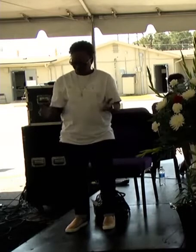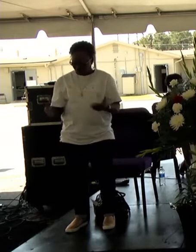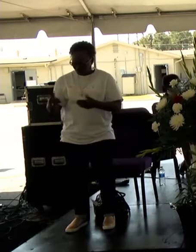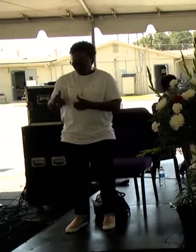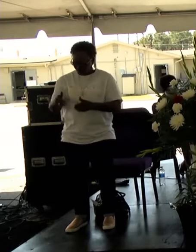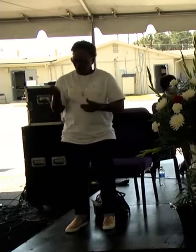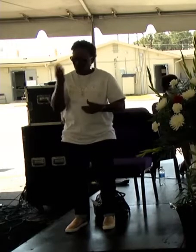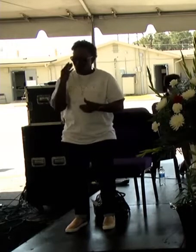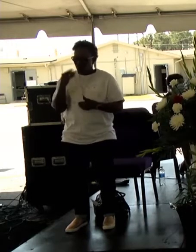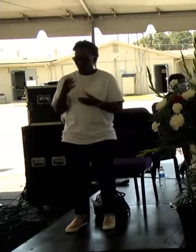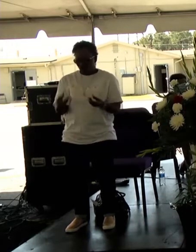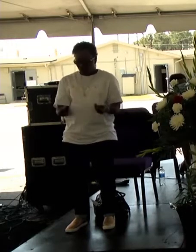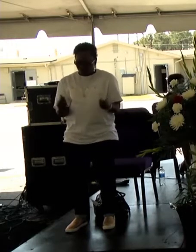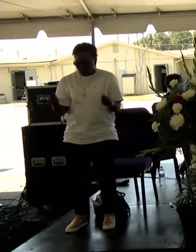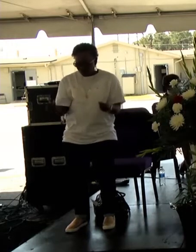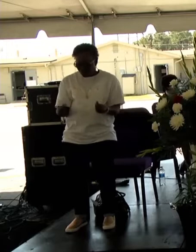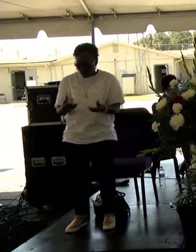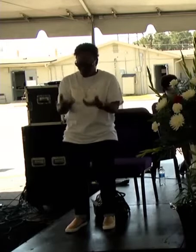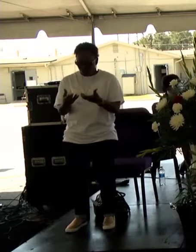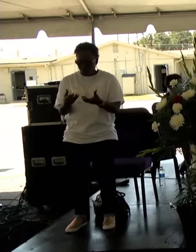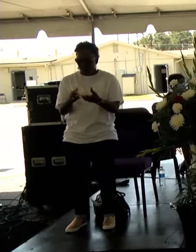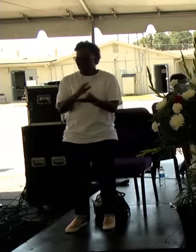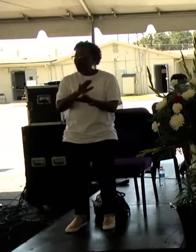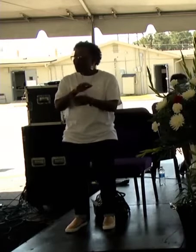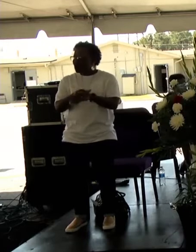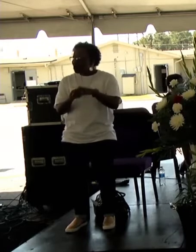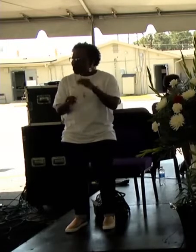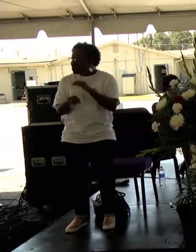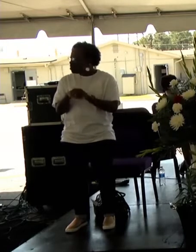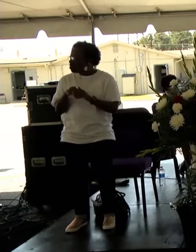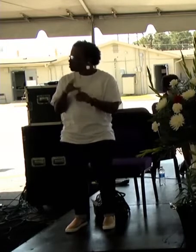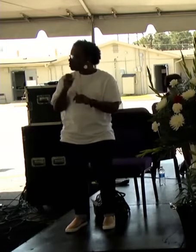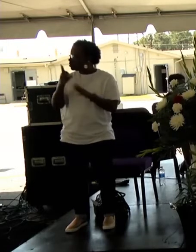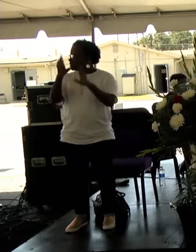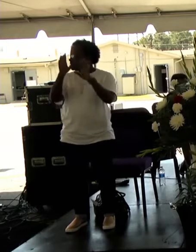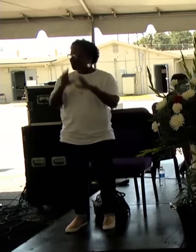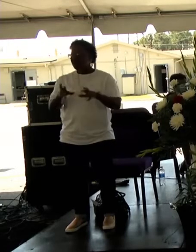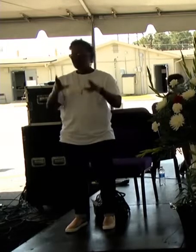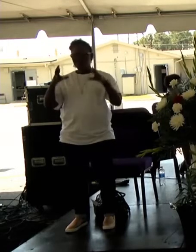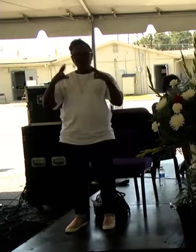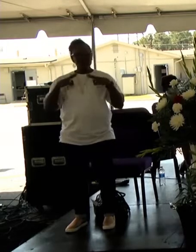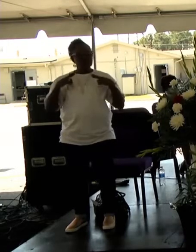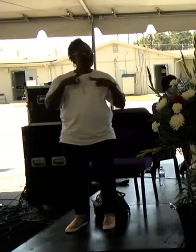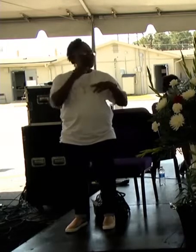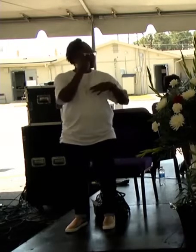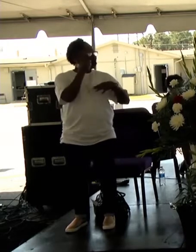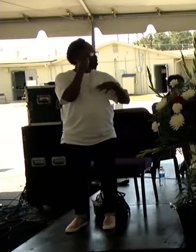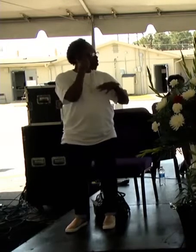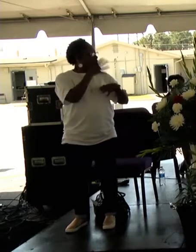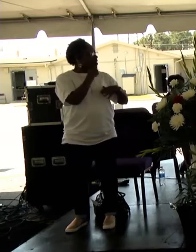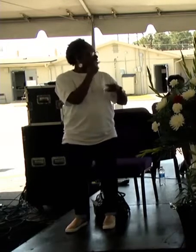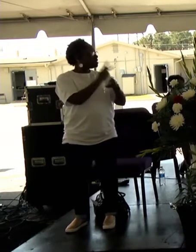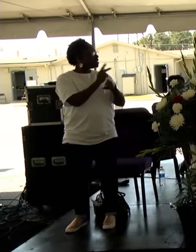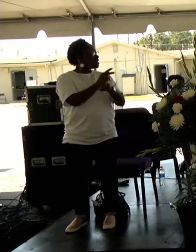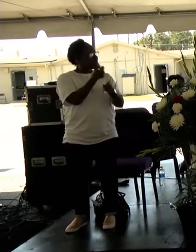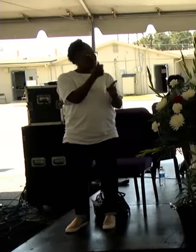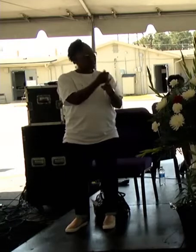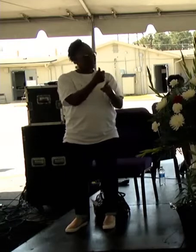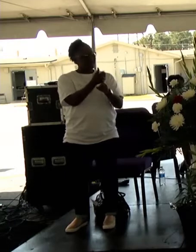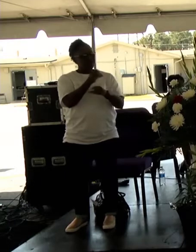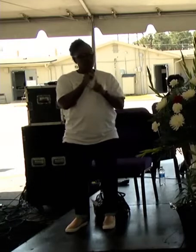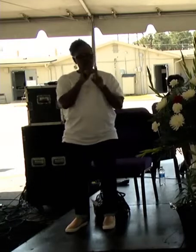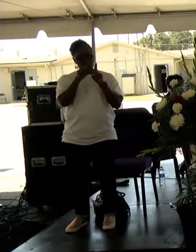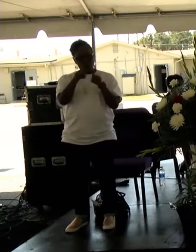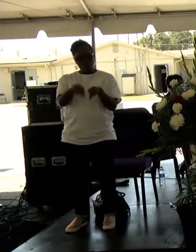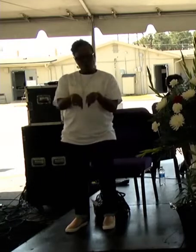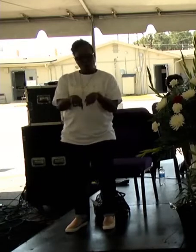to be comfortable so that she might be able to be able to relax at home and be able to pamper herself. I